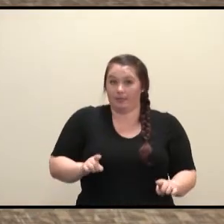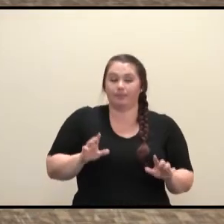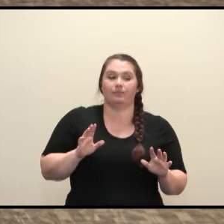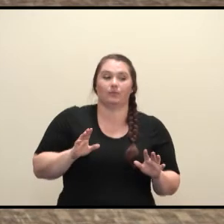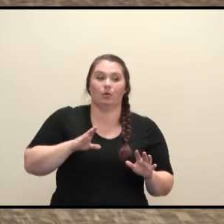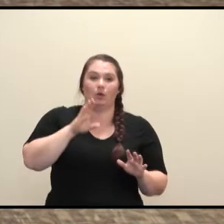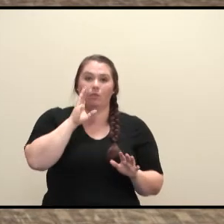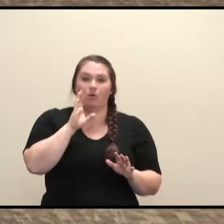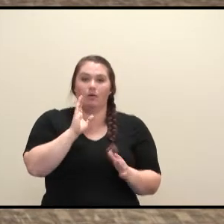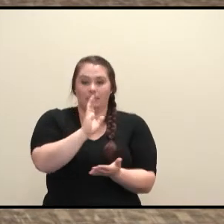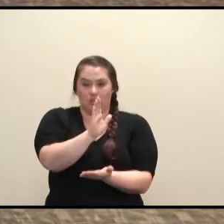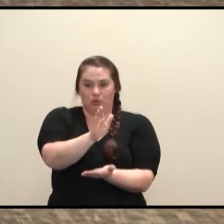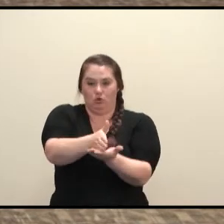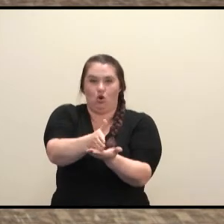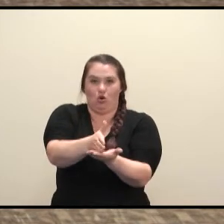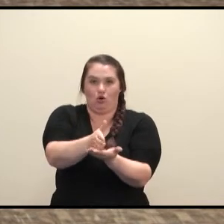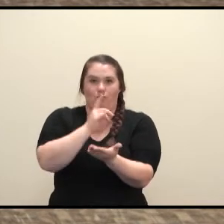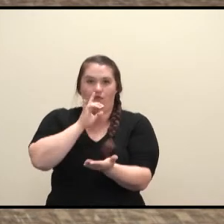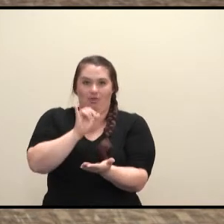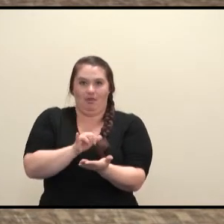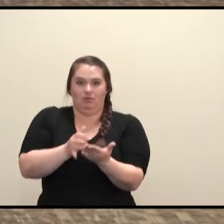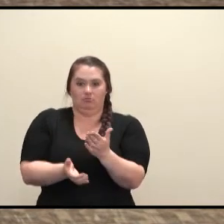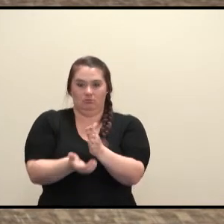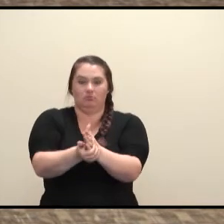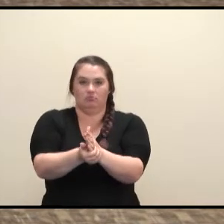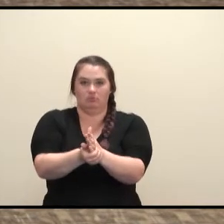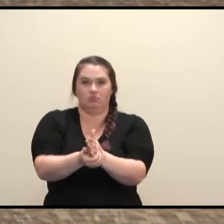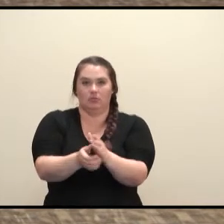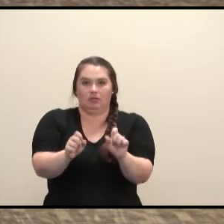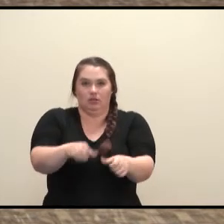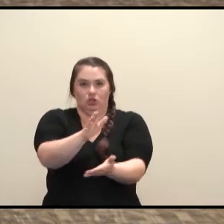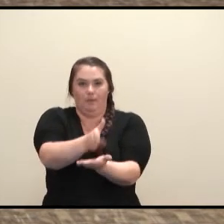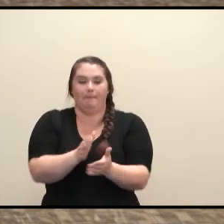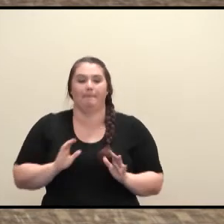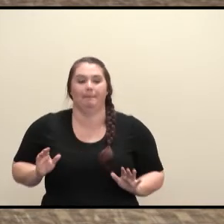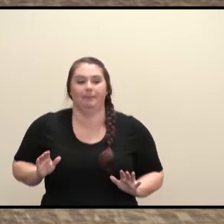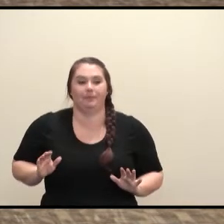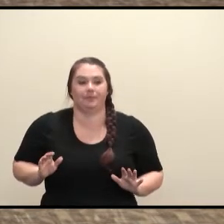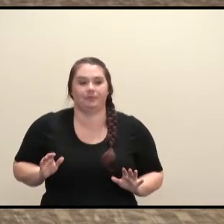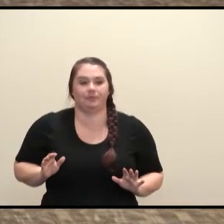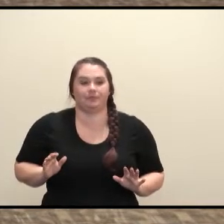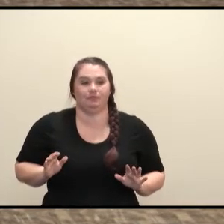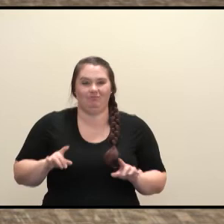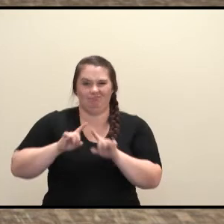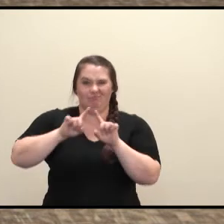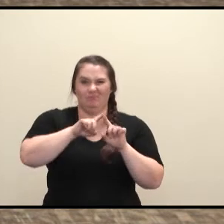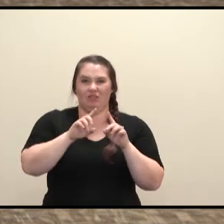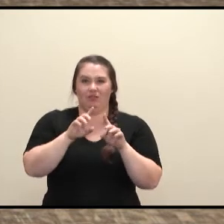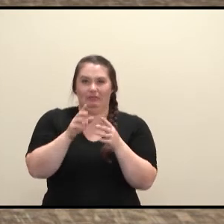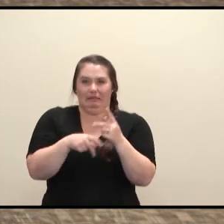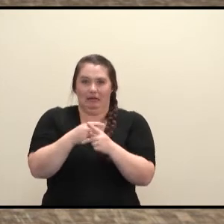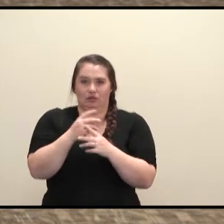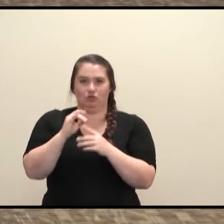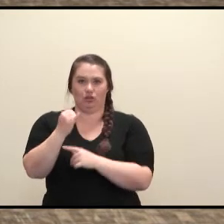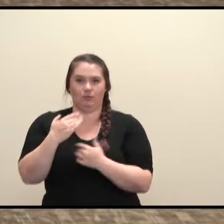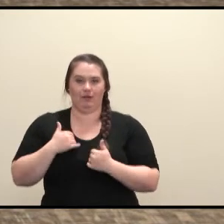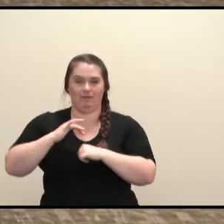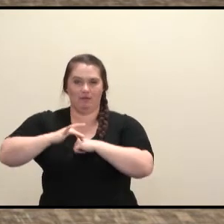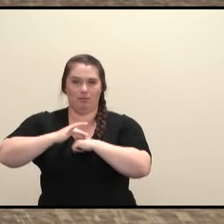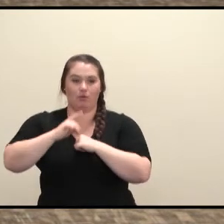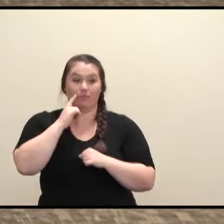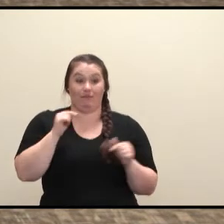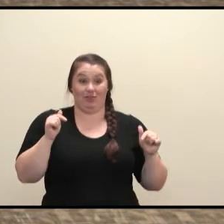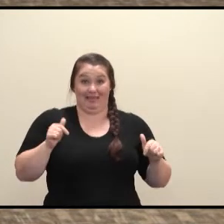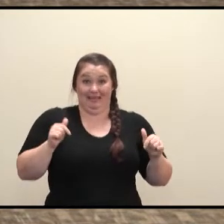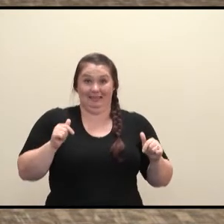benchmark for those titles, we're giving market comparisons. In some districts, we have, all different types of jobs, but for this example, it